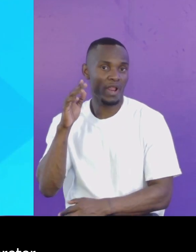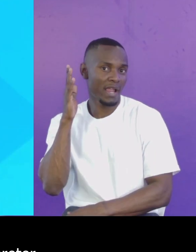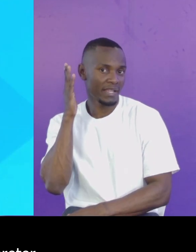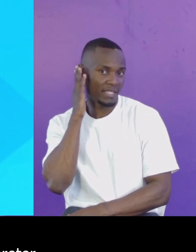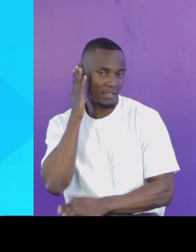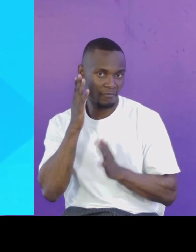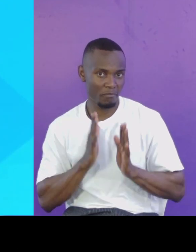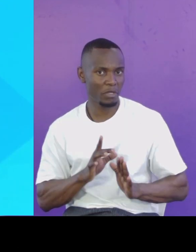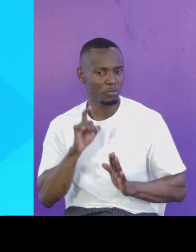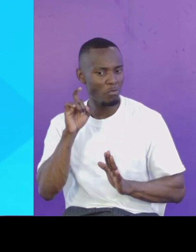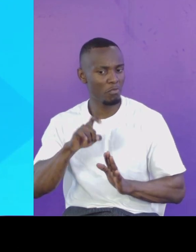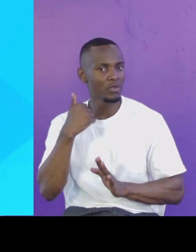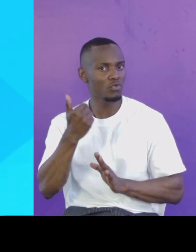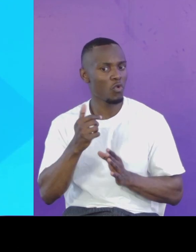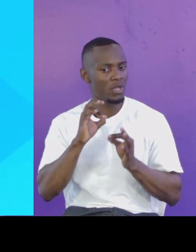an interpreter